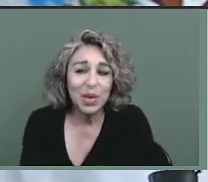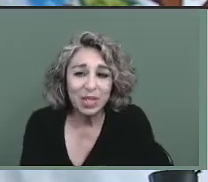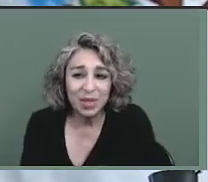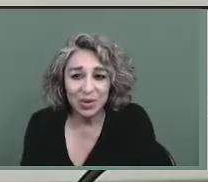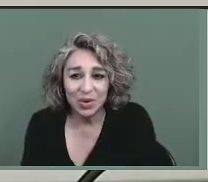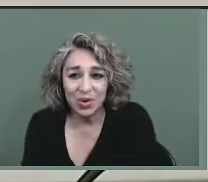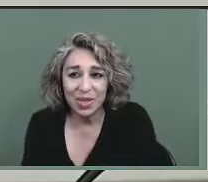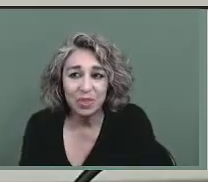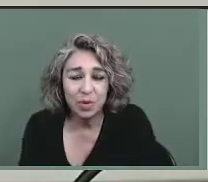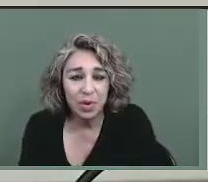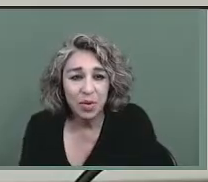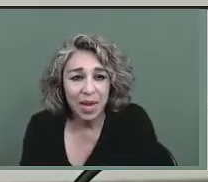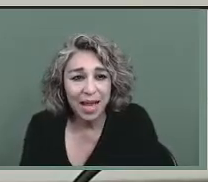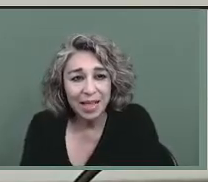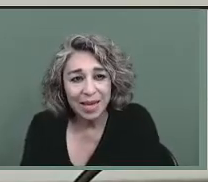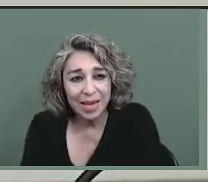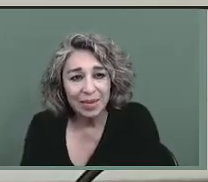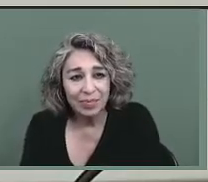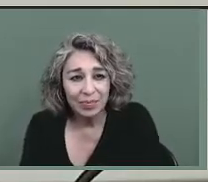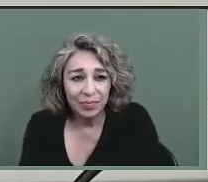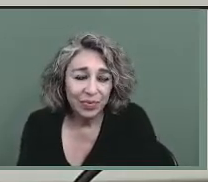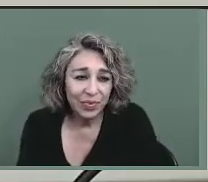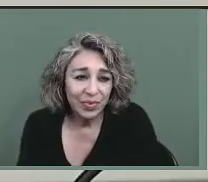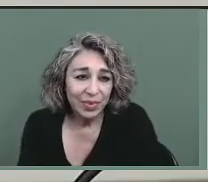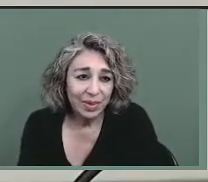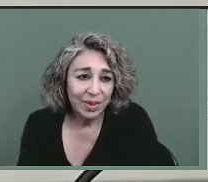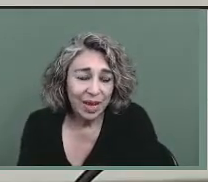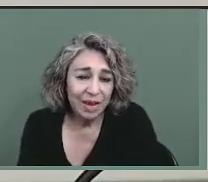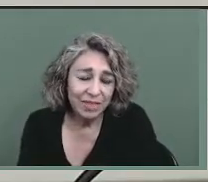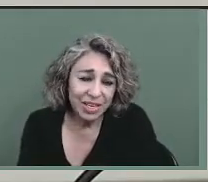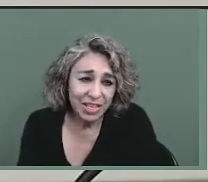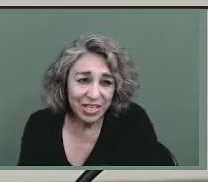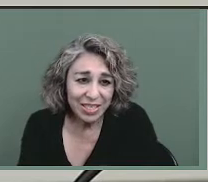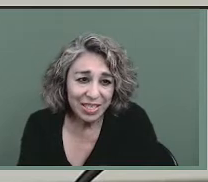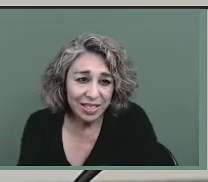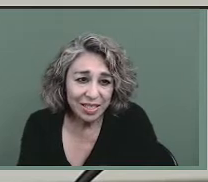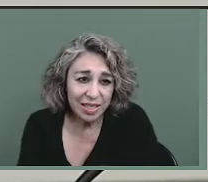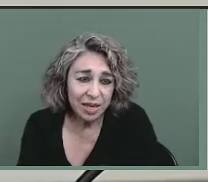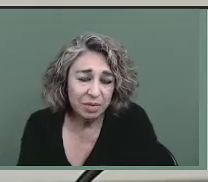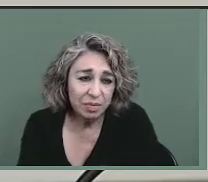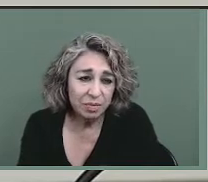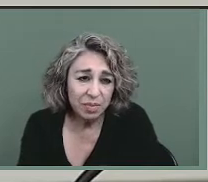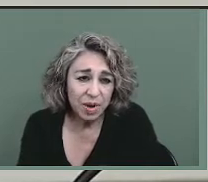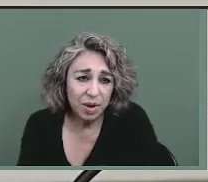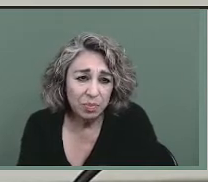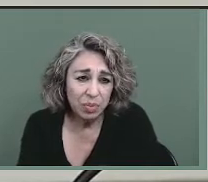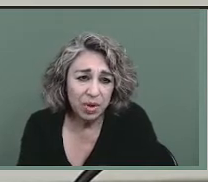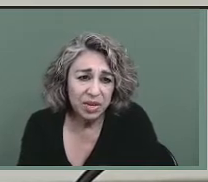When you want to transform a reality of injustice and